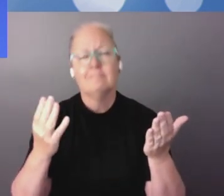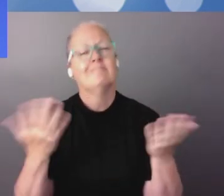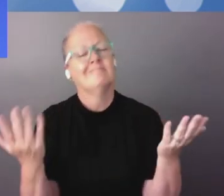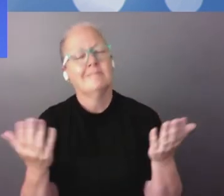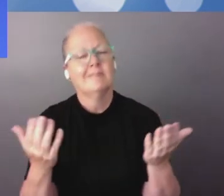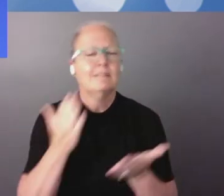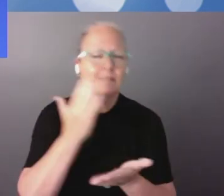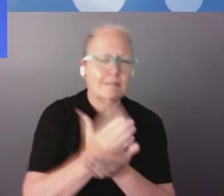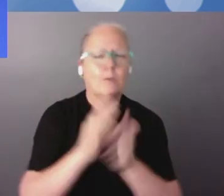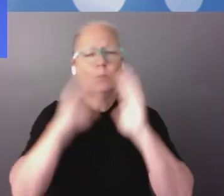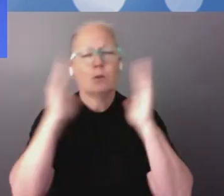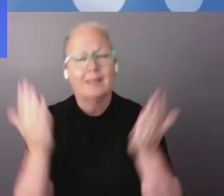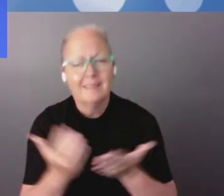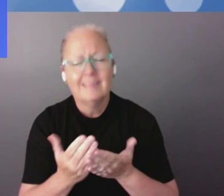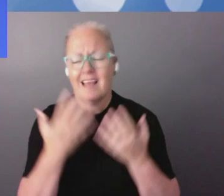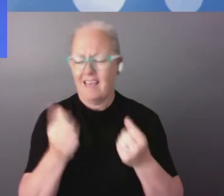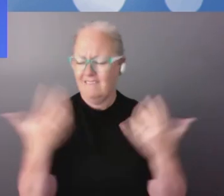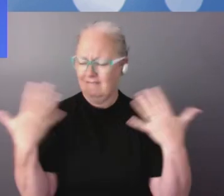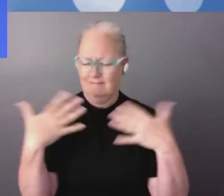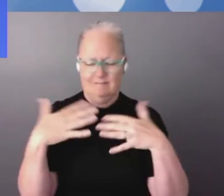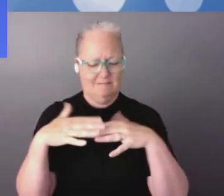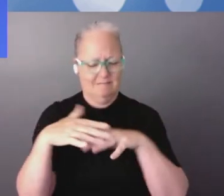first in literature, then in real life.